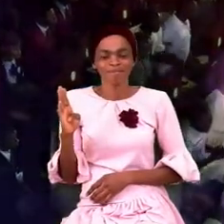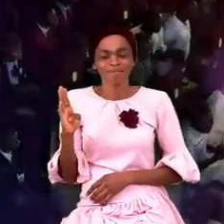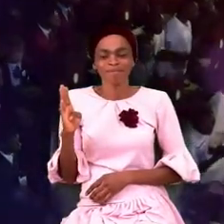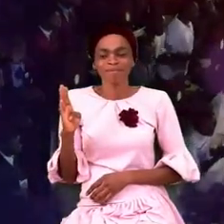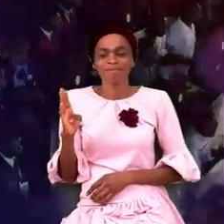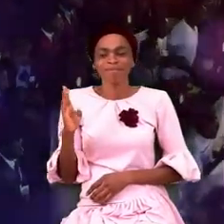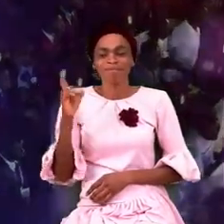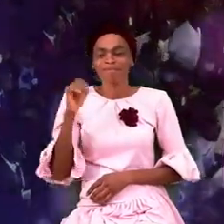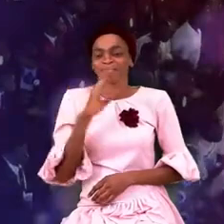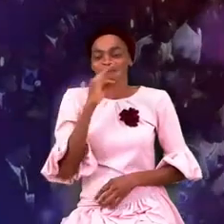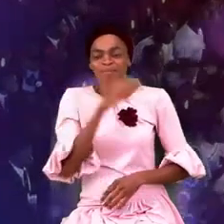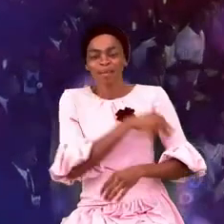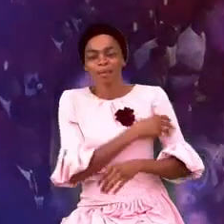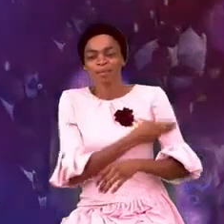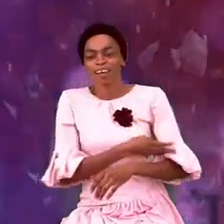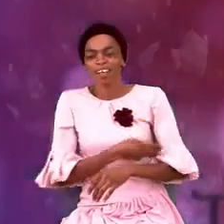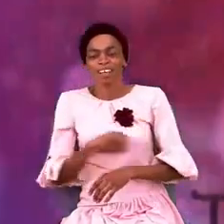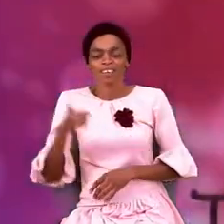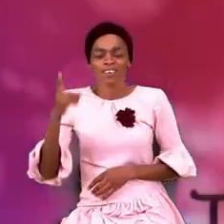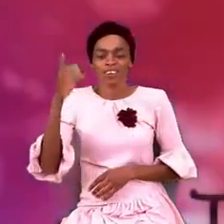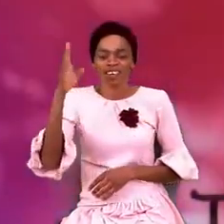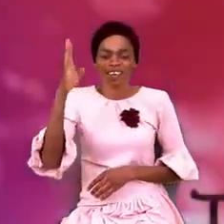Ebube diri Jehovah.